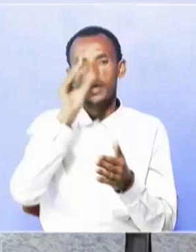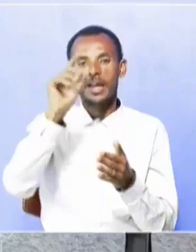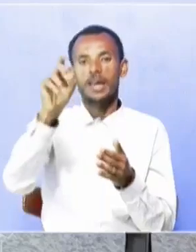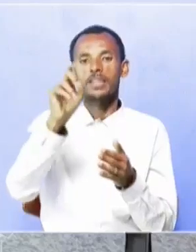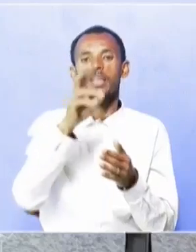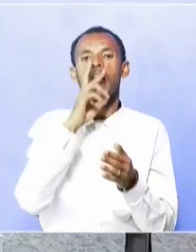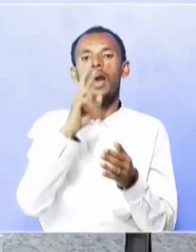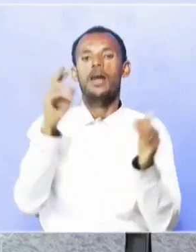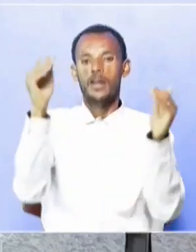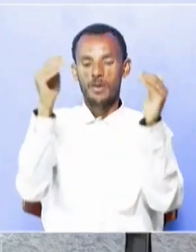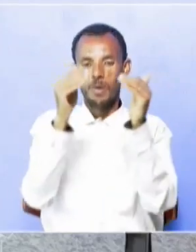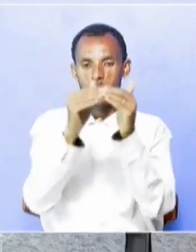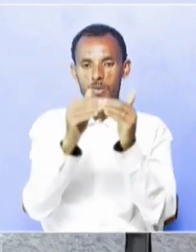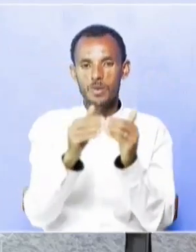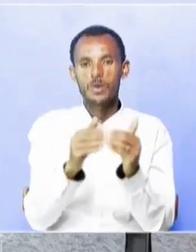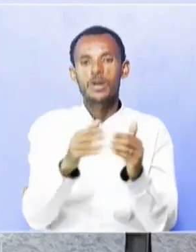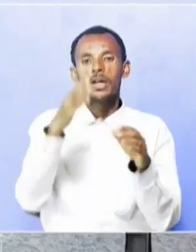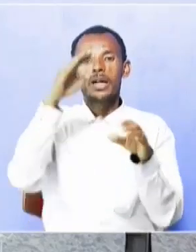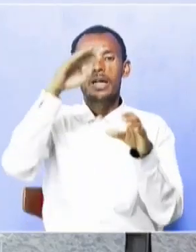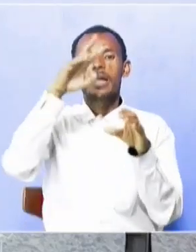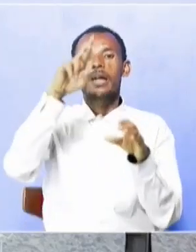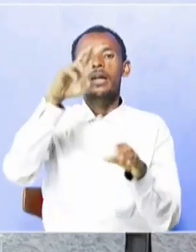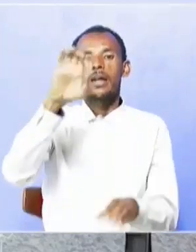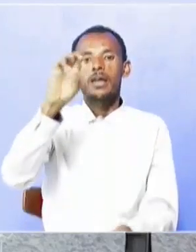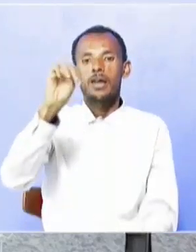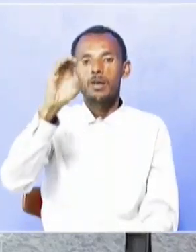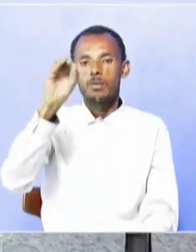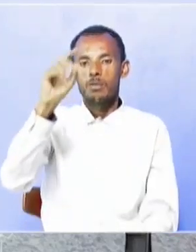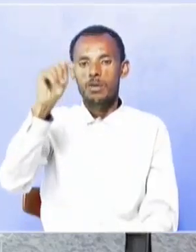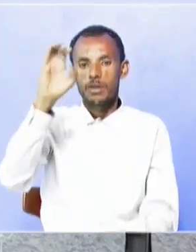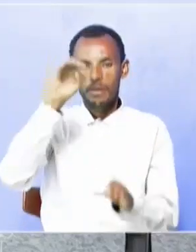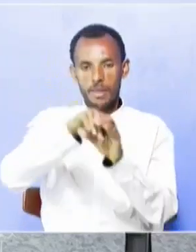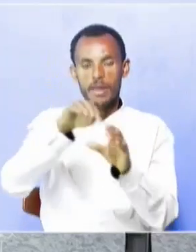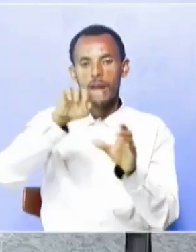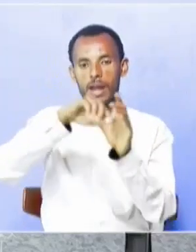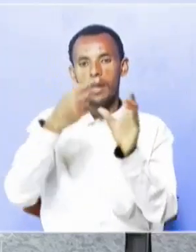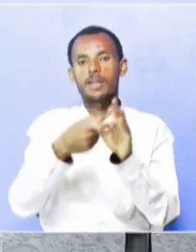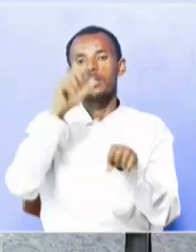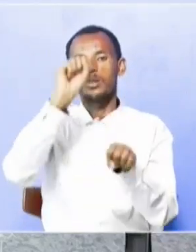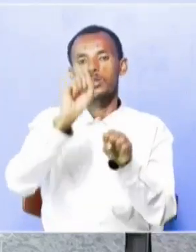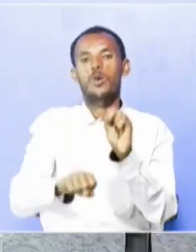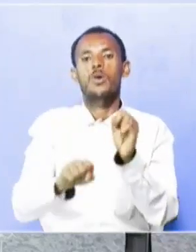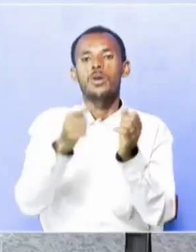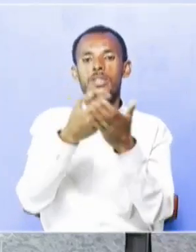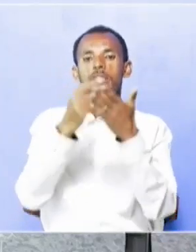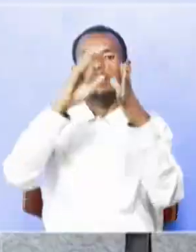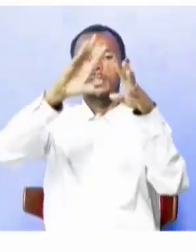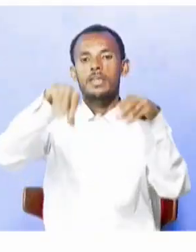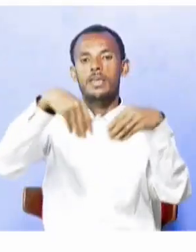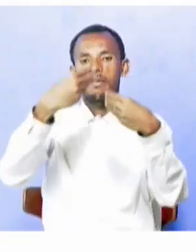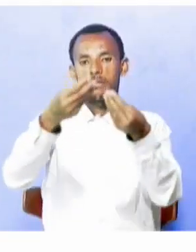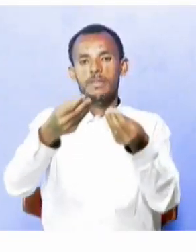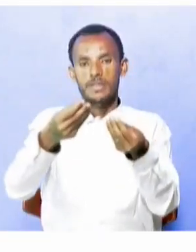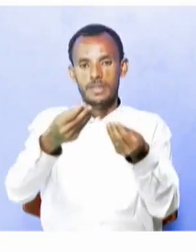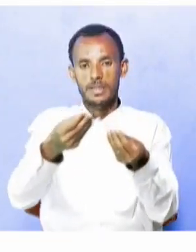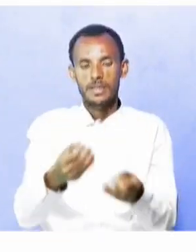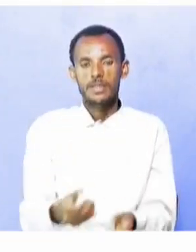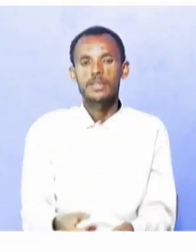x are remote interior angles. So this gives us,